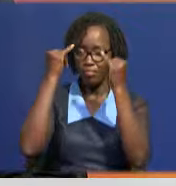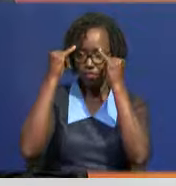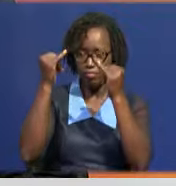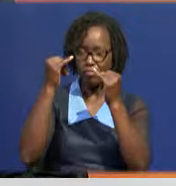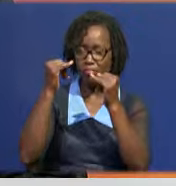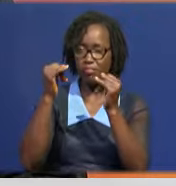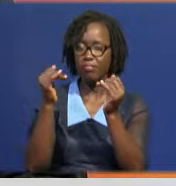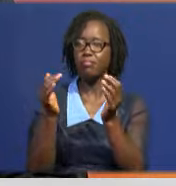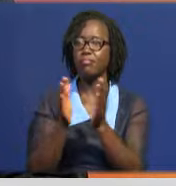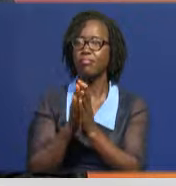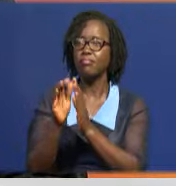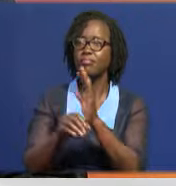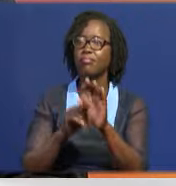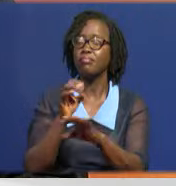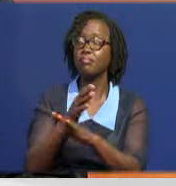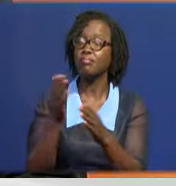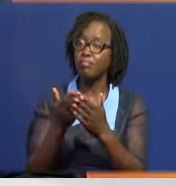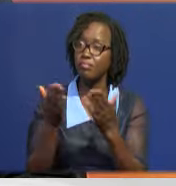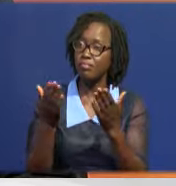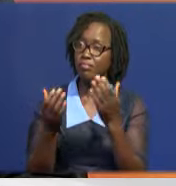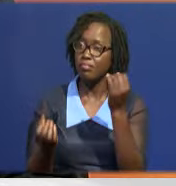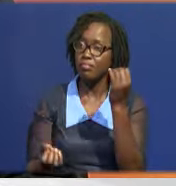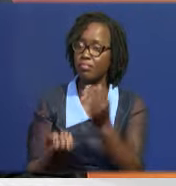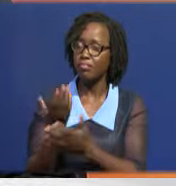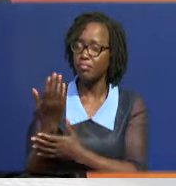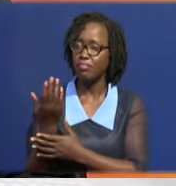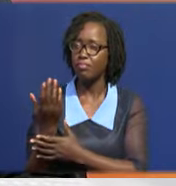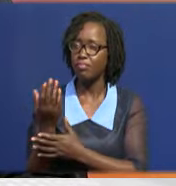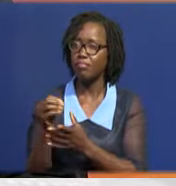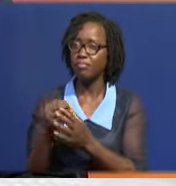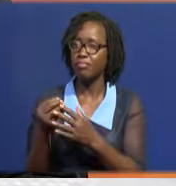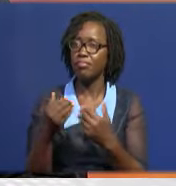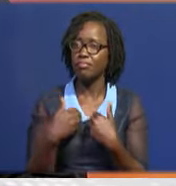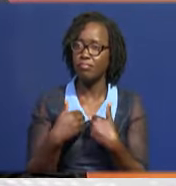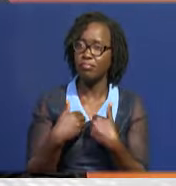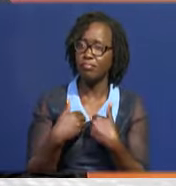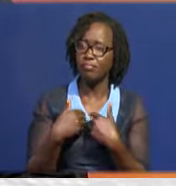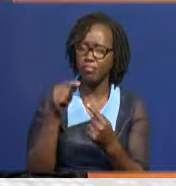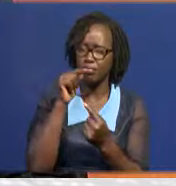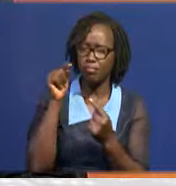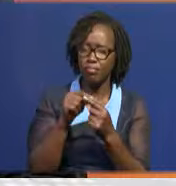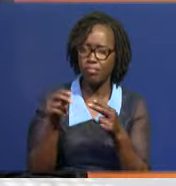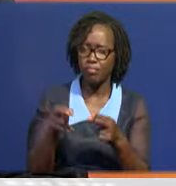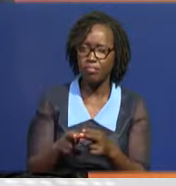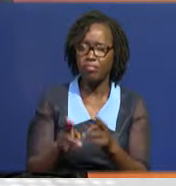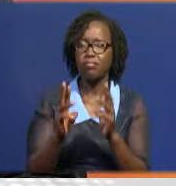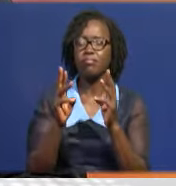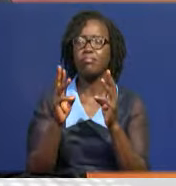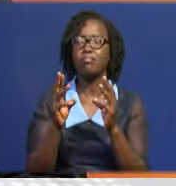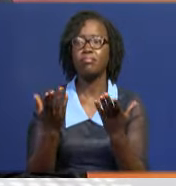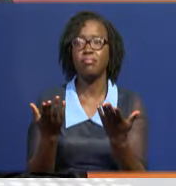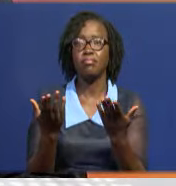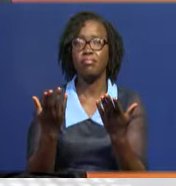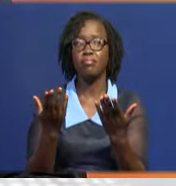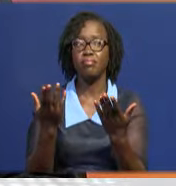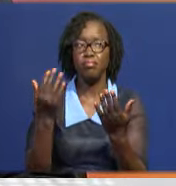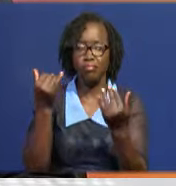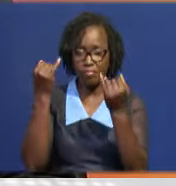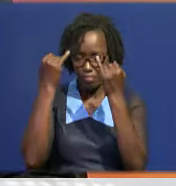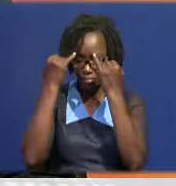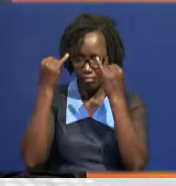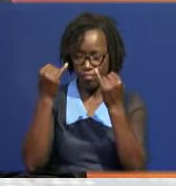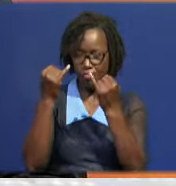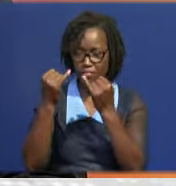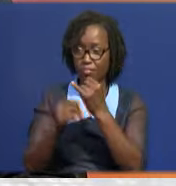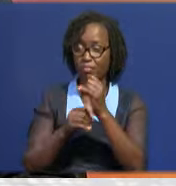Studios, where we were able to roll out or come up with a specific roadmap as to how Invention Studios is going to partner